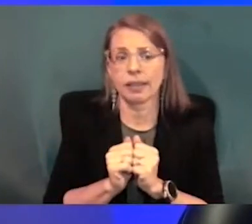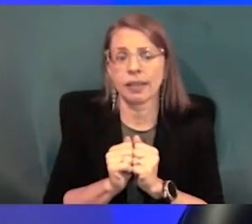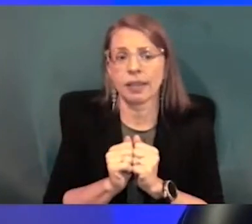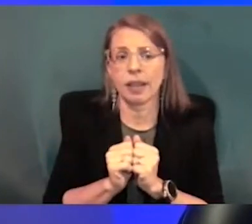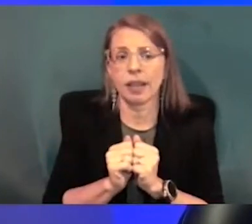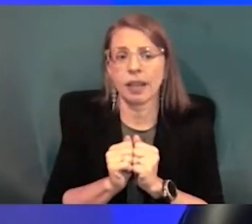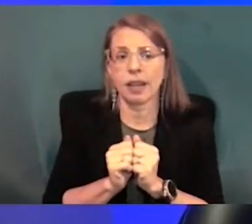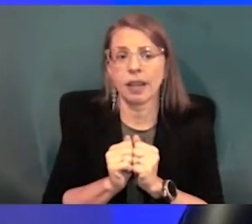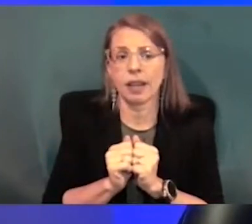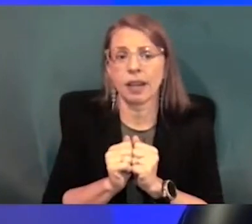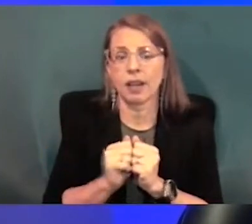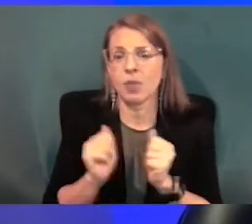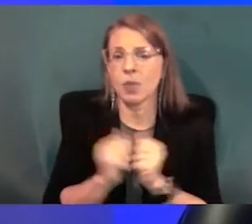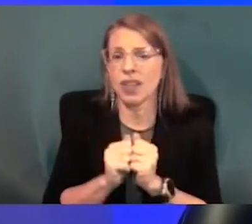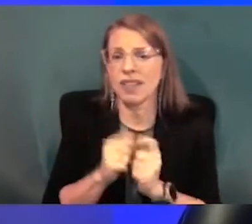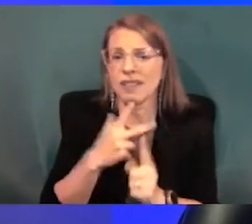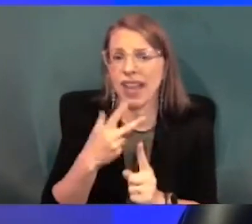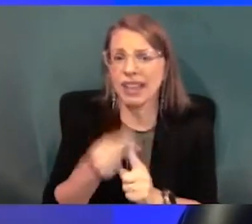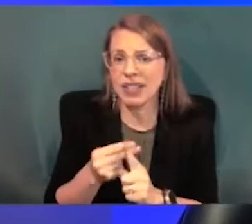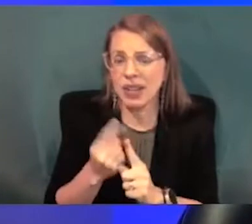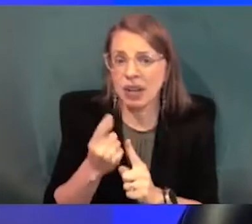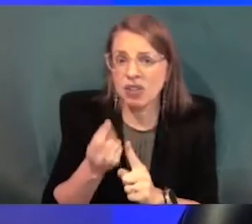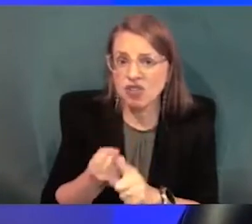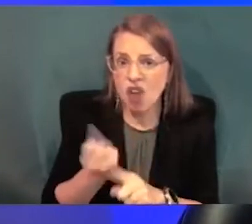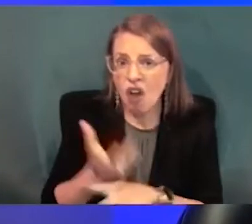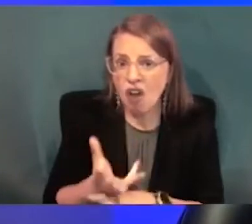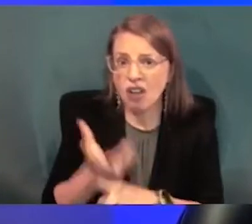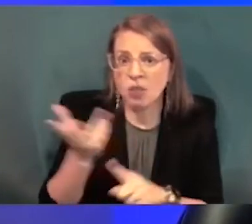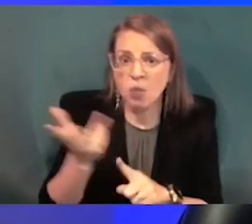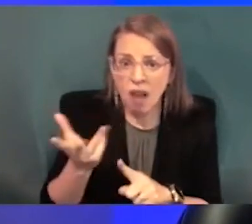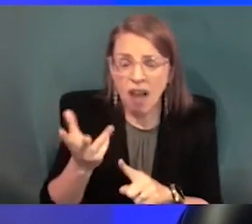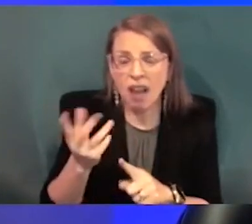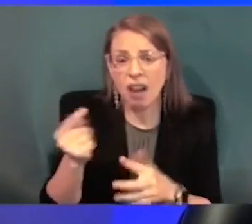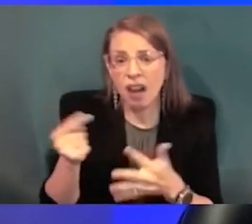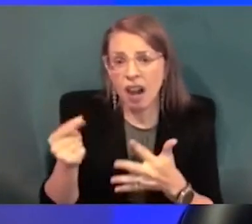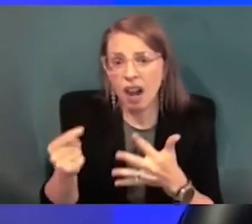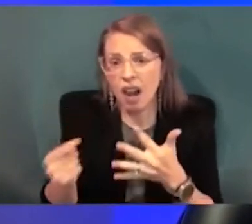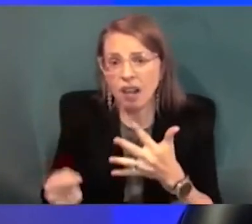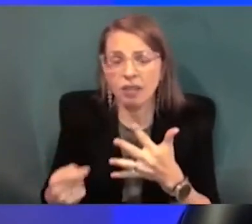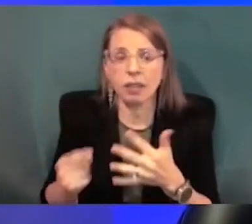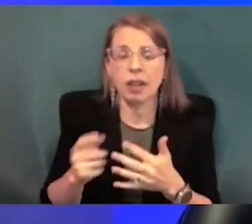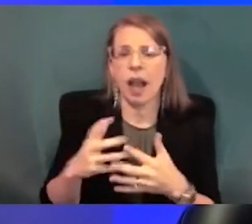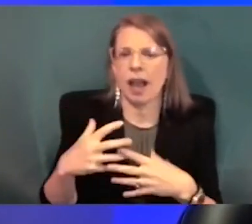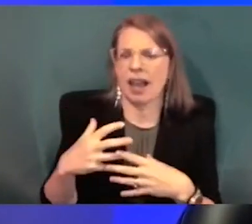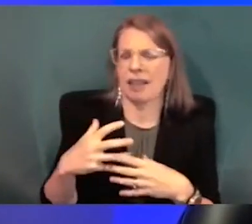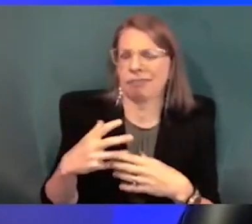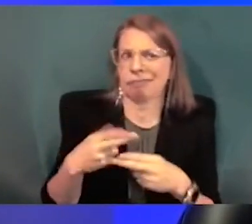what the vaccine can do to you. I briefly saw a